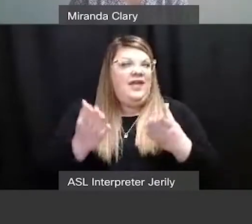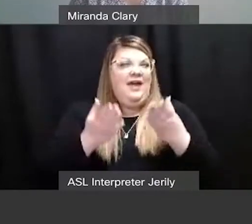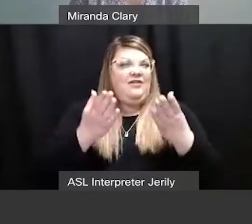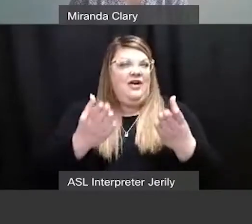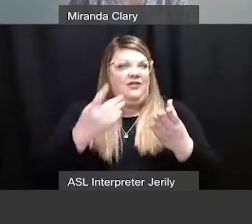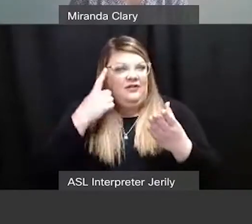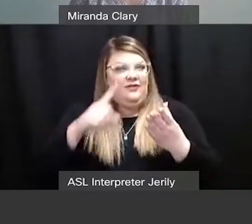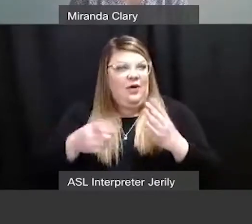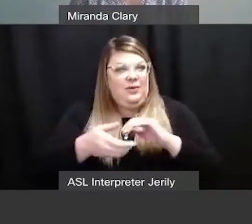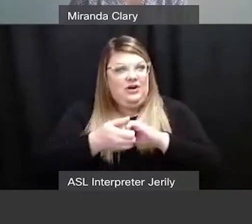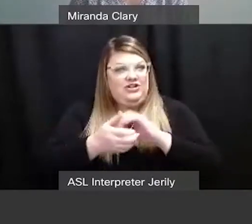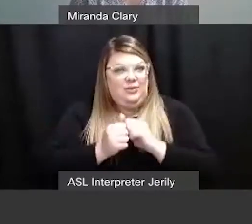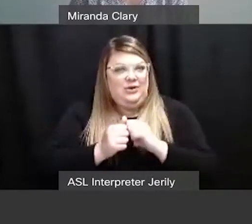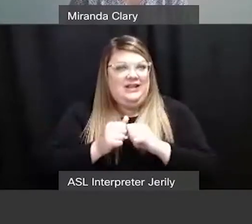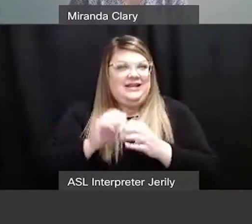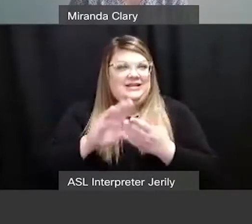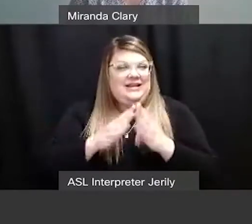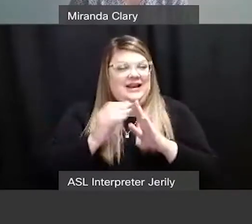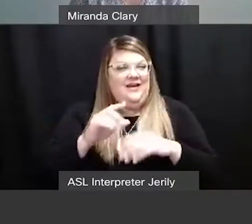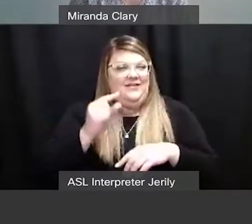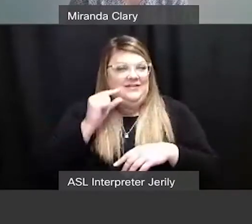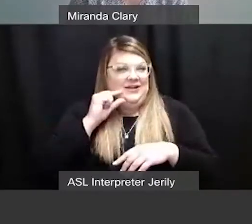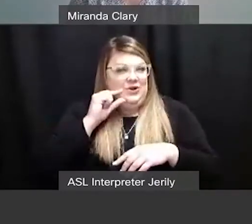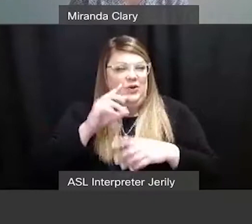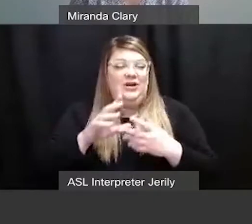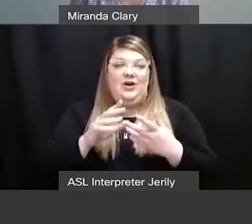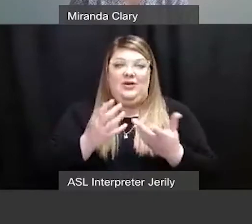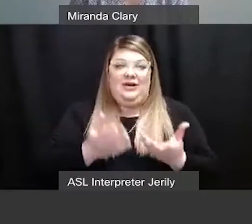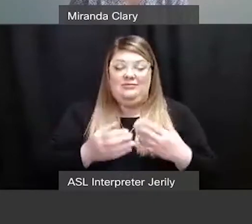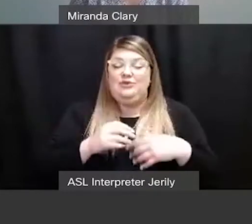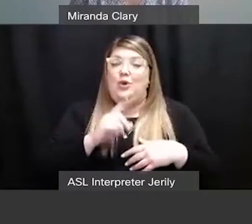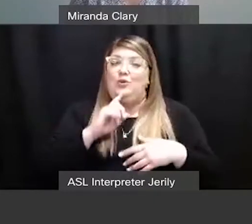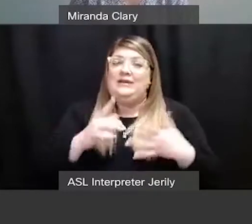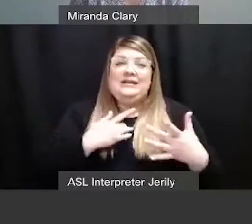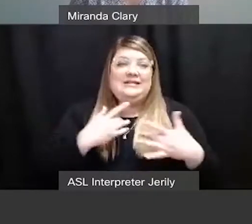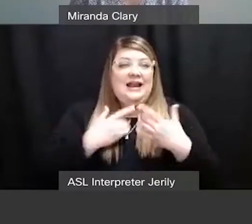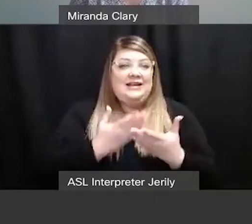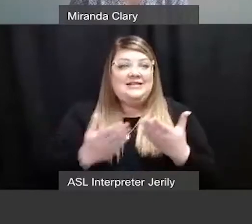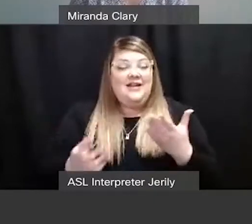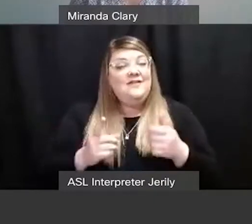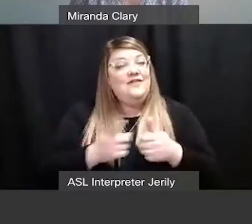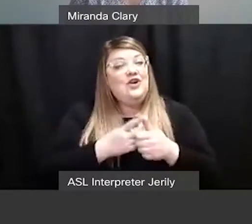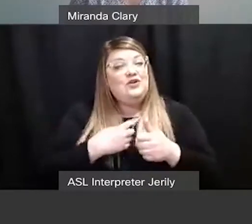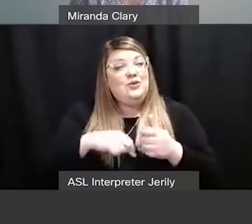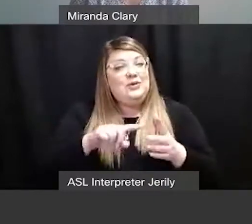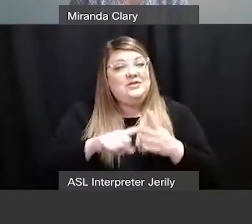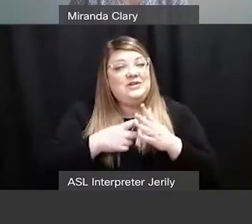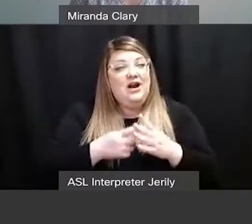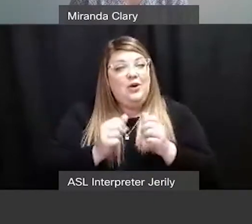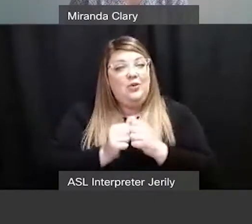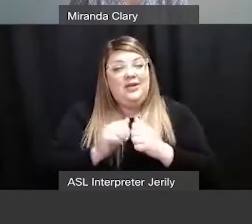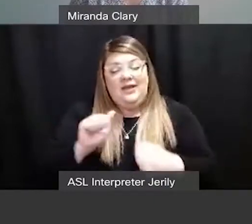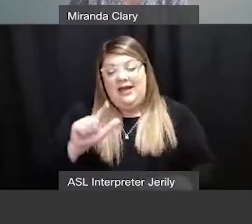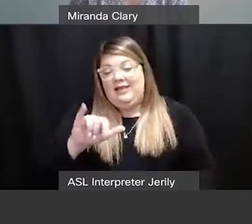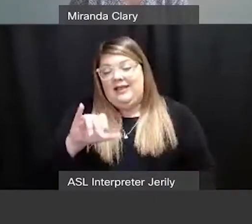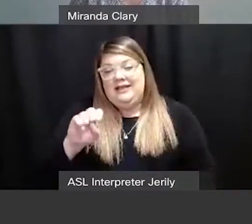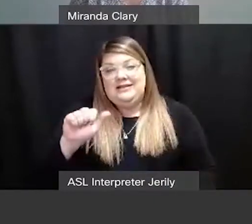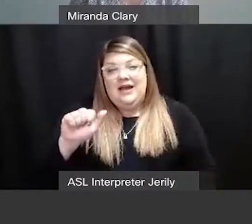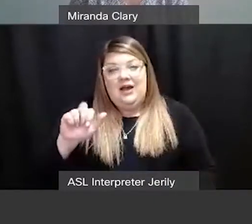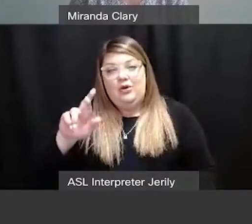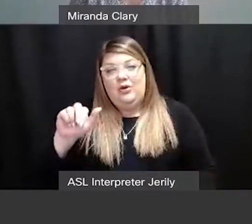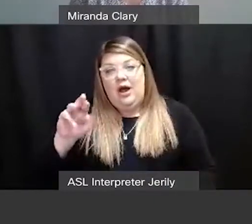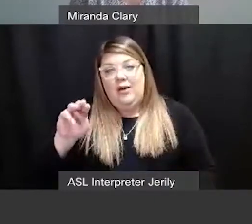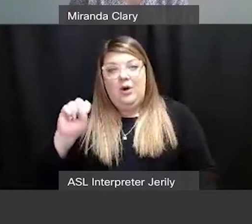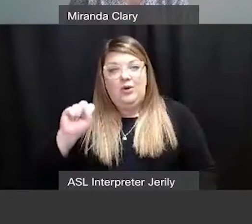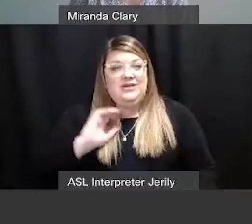Antonio here soon. So all exciting stuff. So first, we will begin today with Alyssa Ramos, our Supplier Development